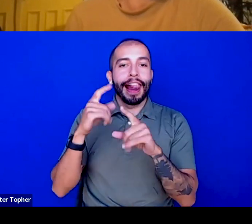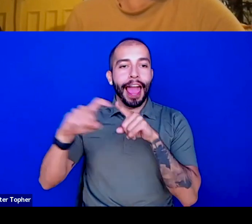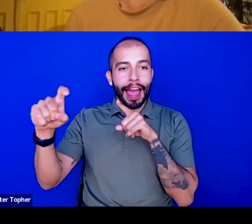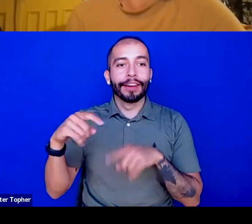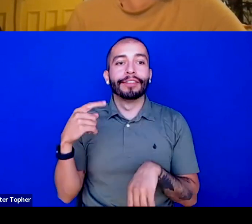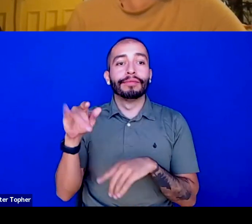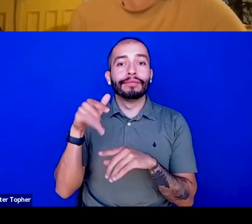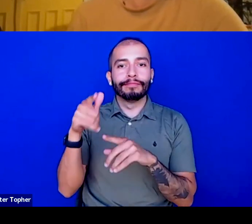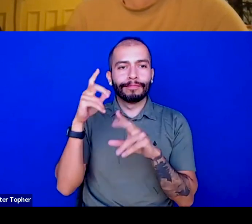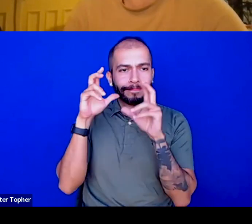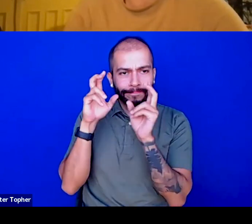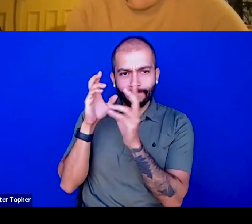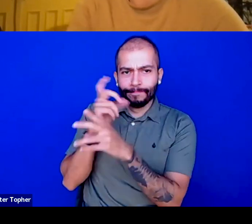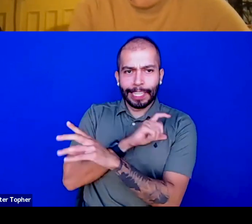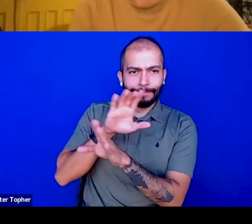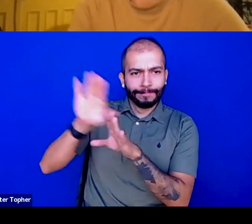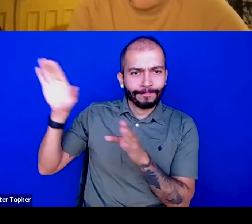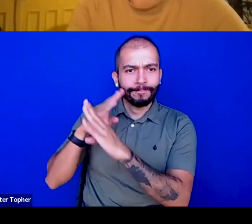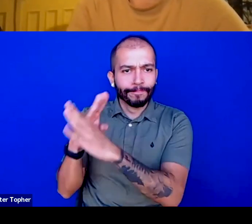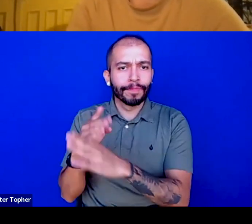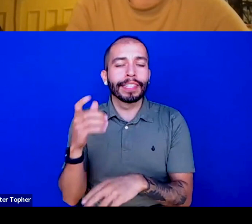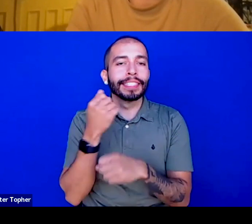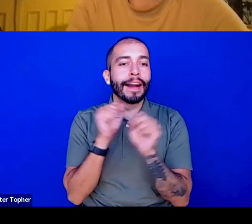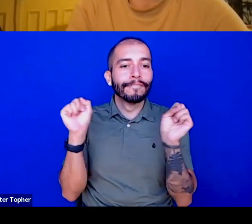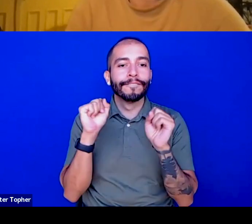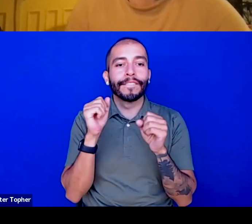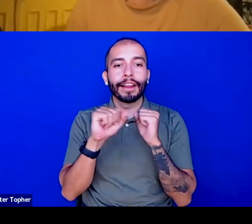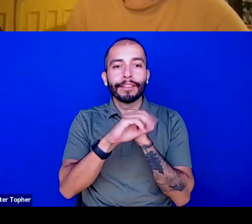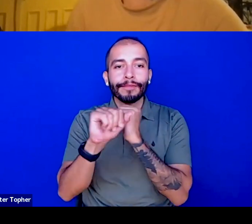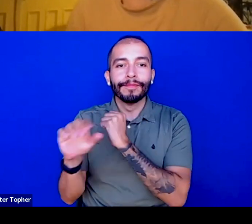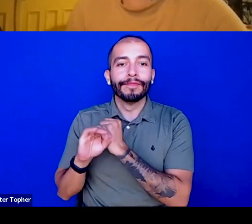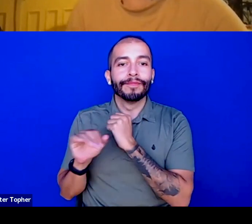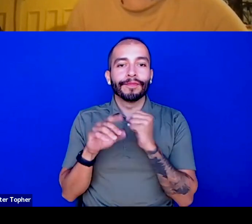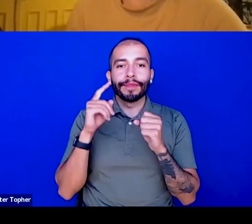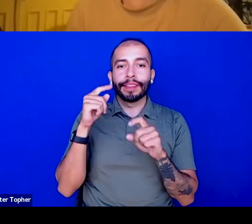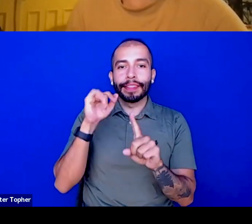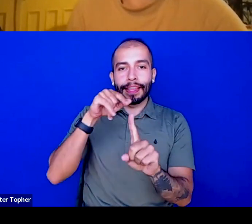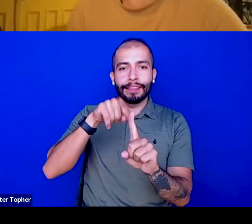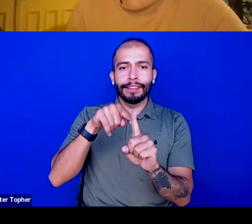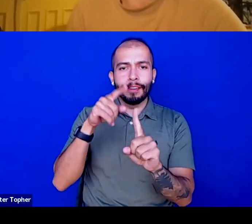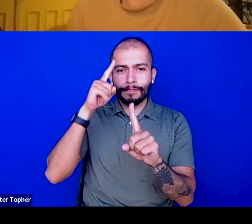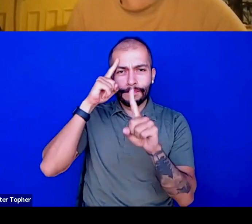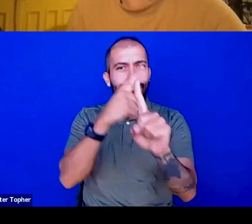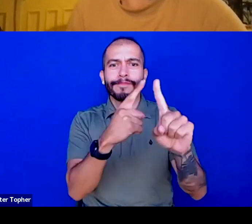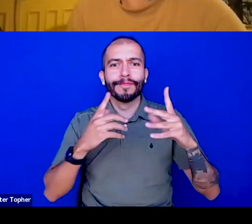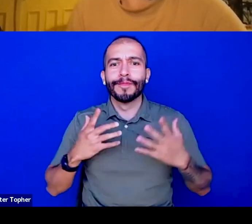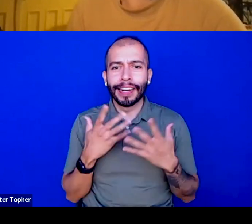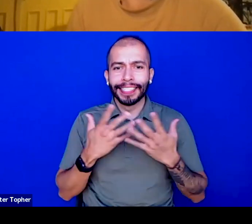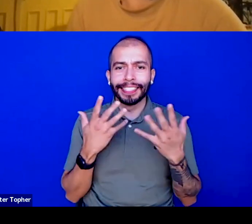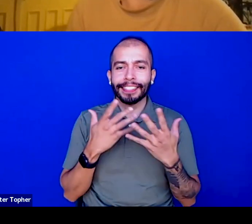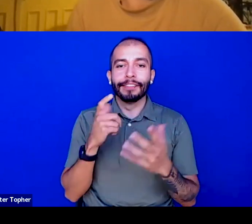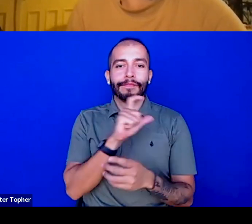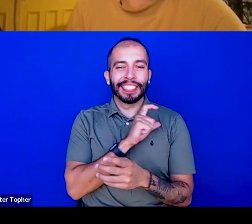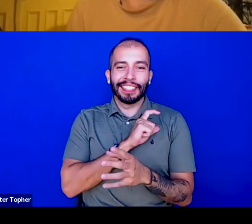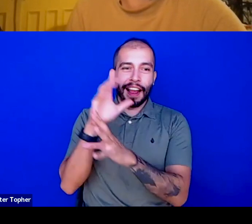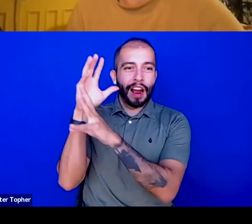that's aimed at getting police out of crisis hotlines. And my experience as a non-binary